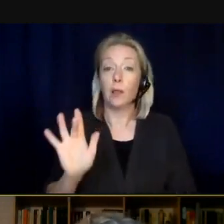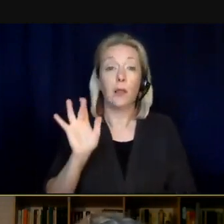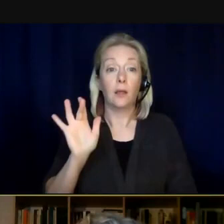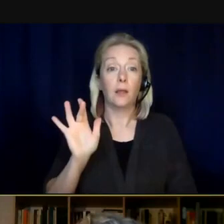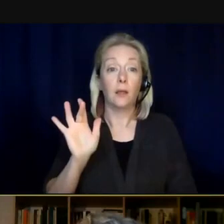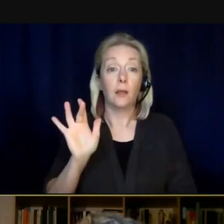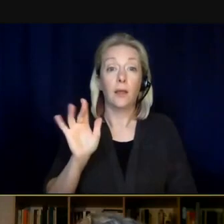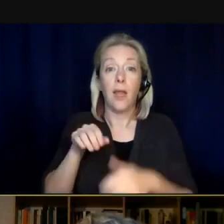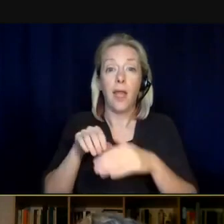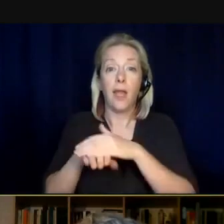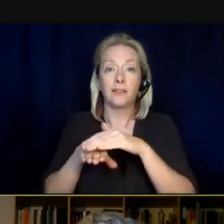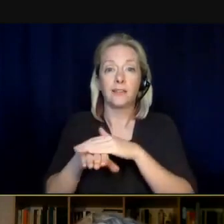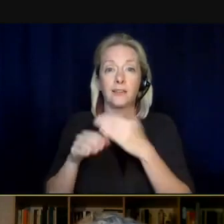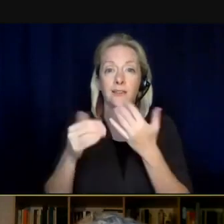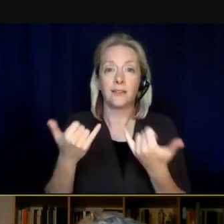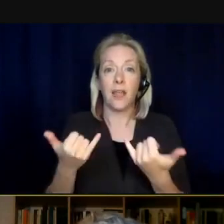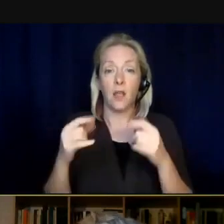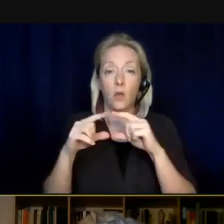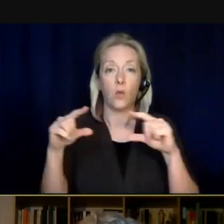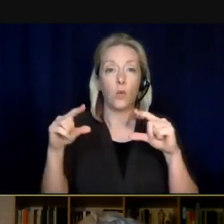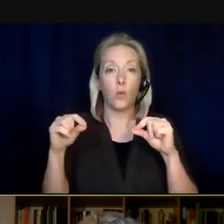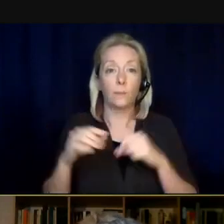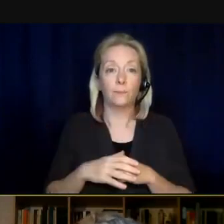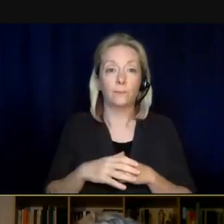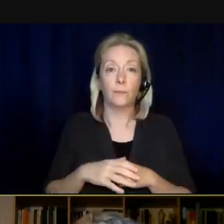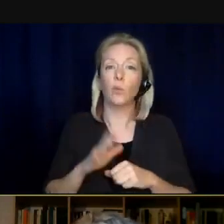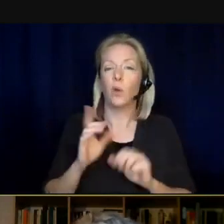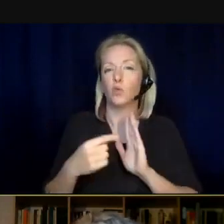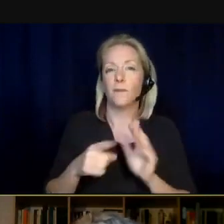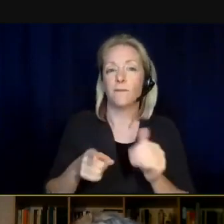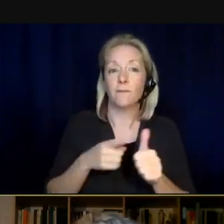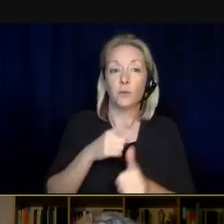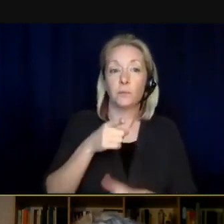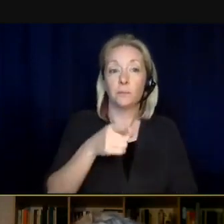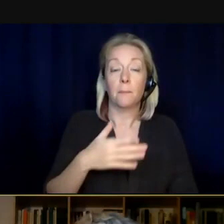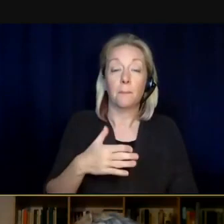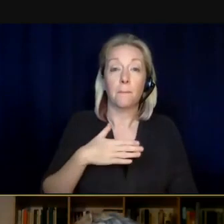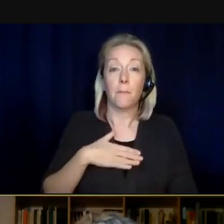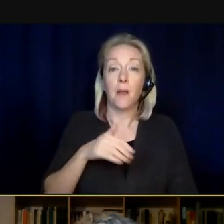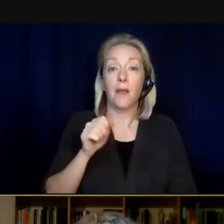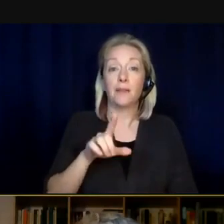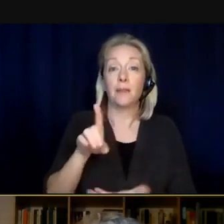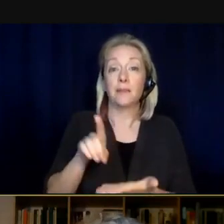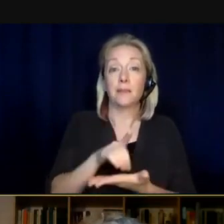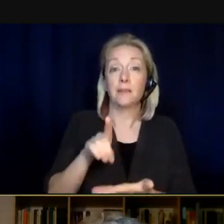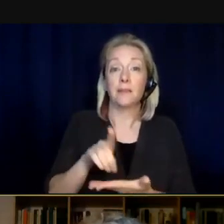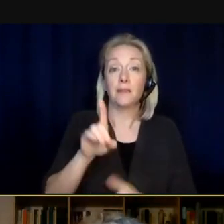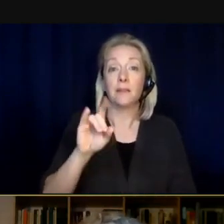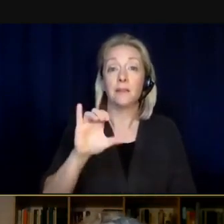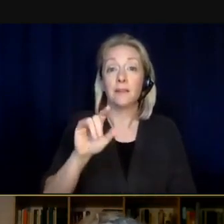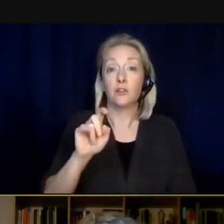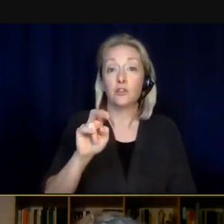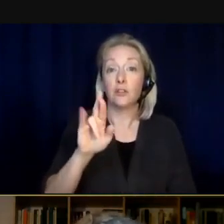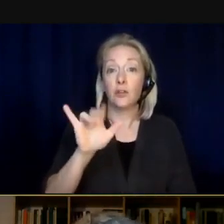says Access Now. So let me show you the first tool. This is my ASL dictionary. Now I'm not logged